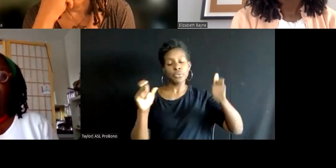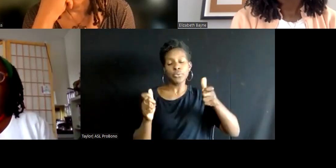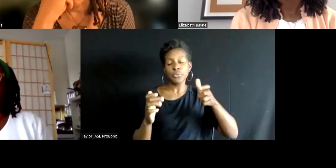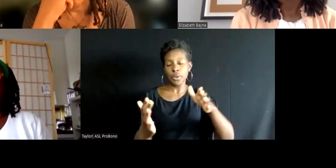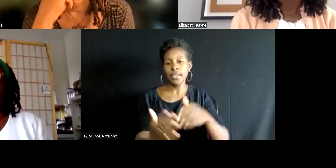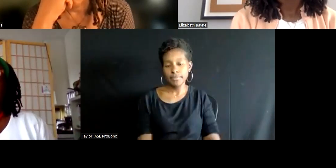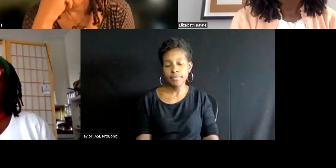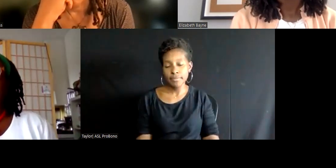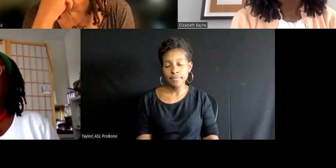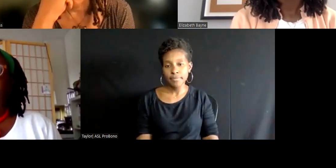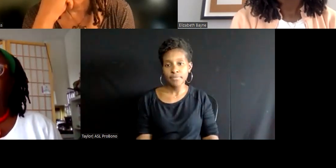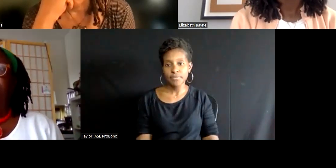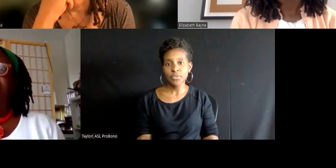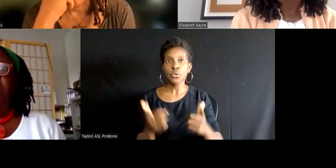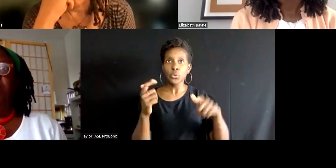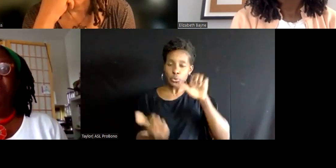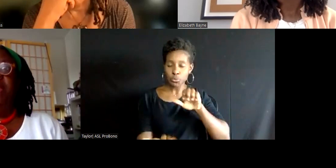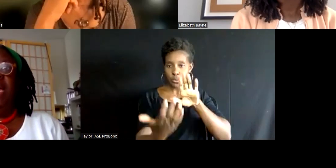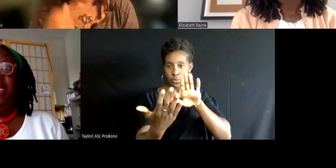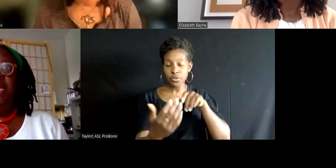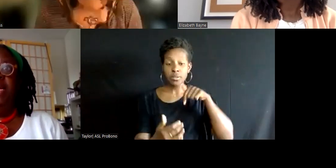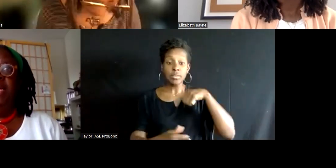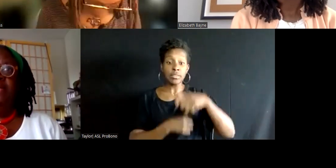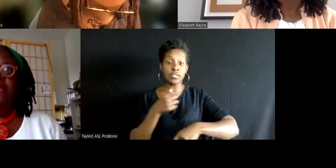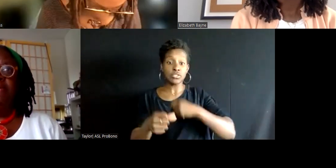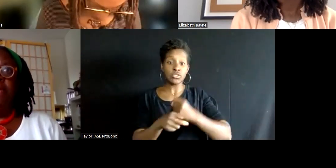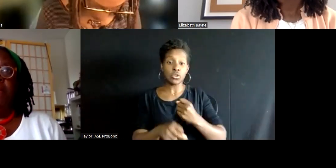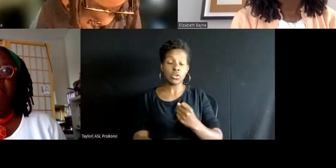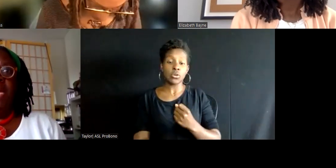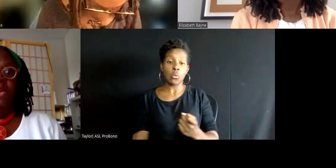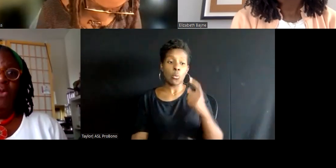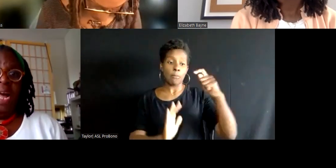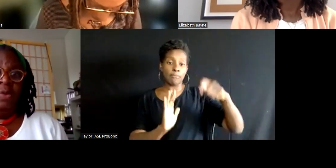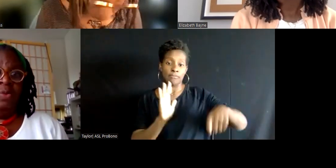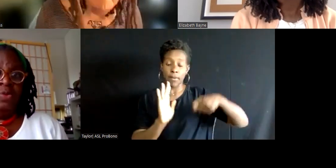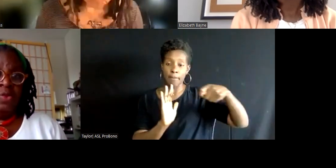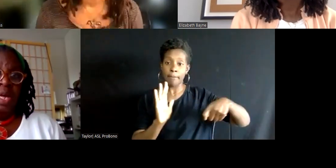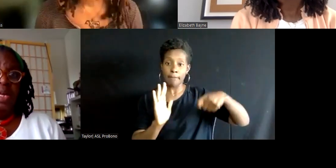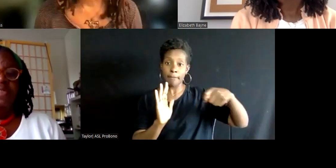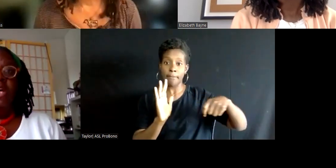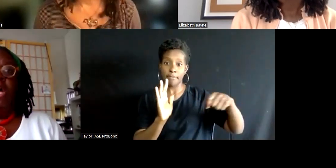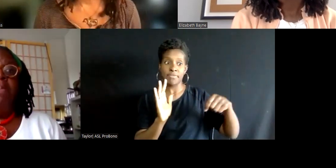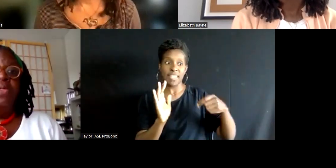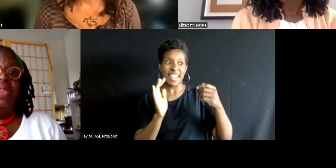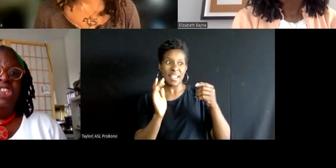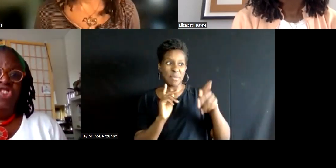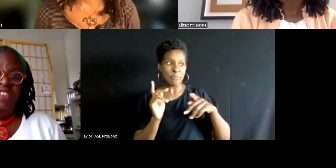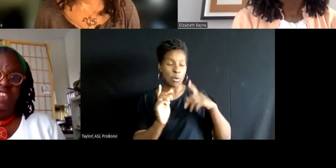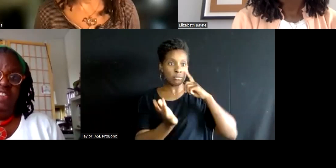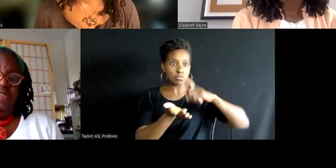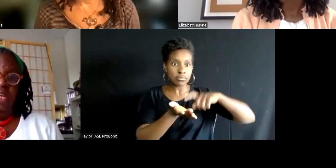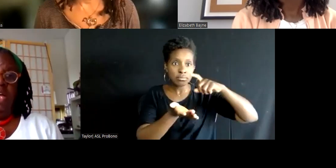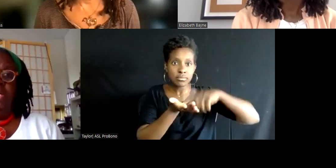this. This year, one of the films that is making rounds is called